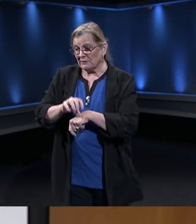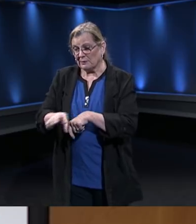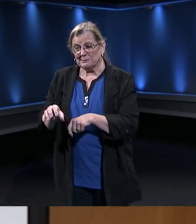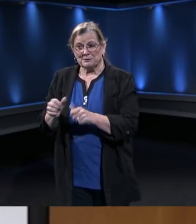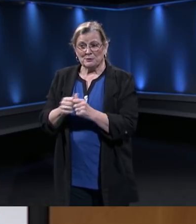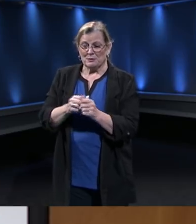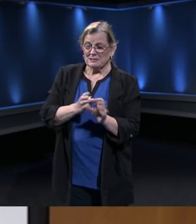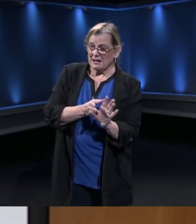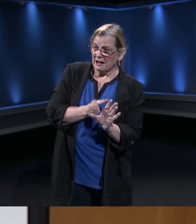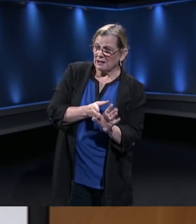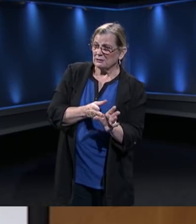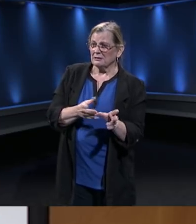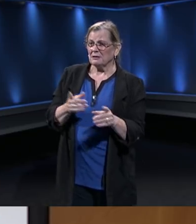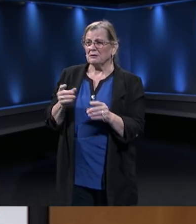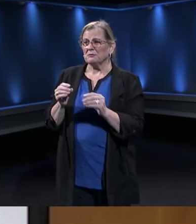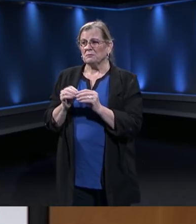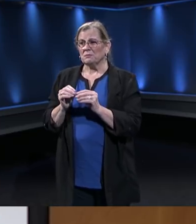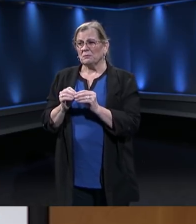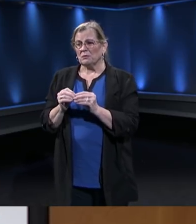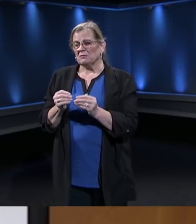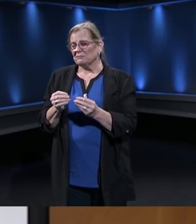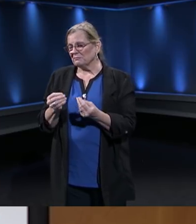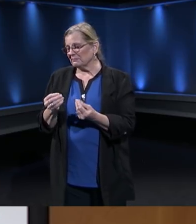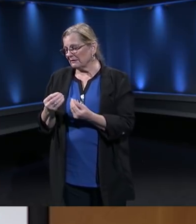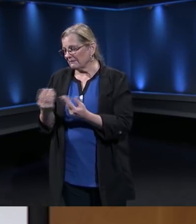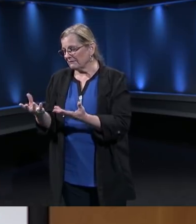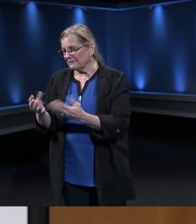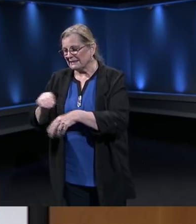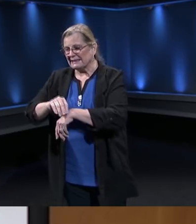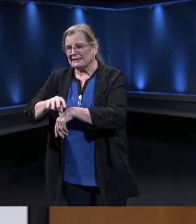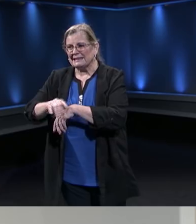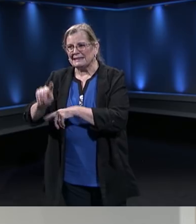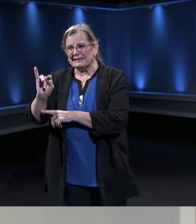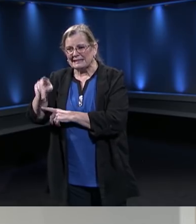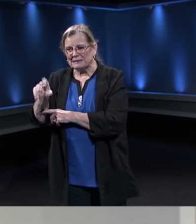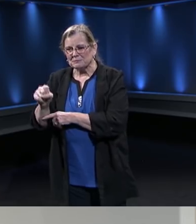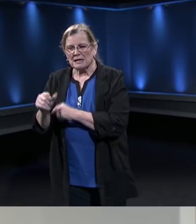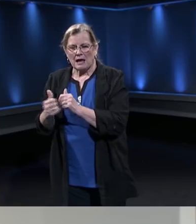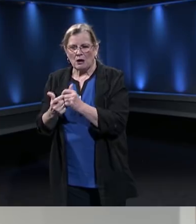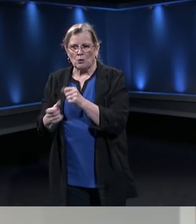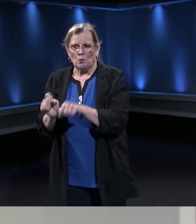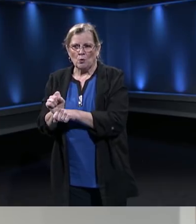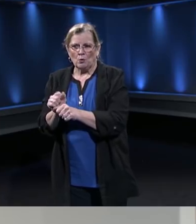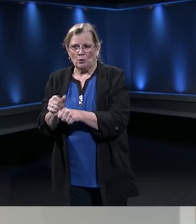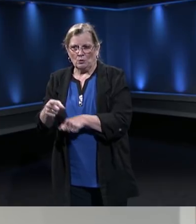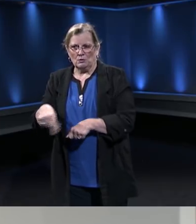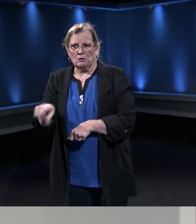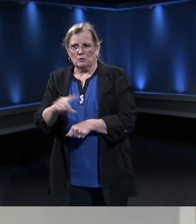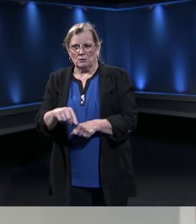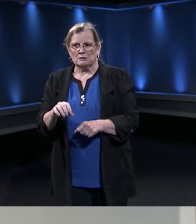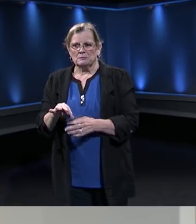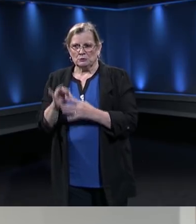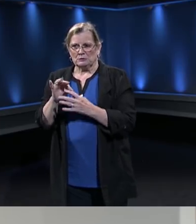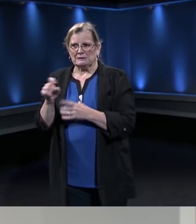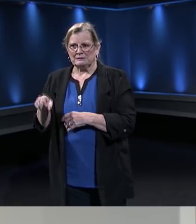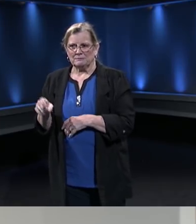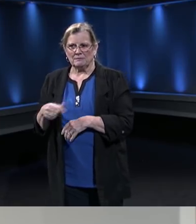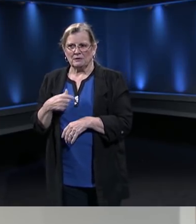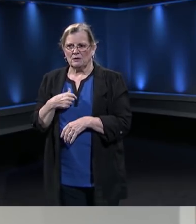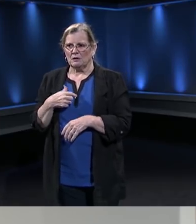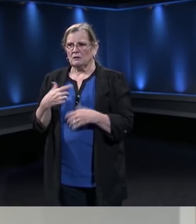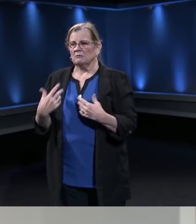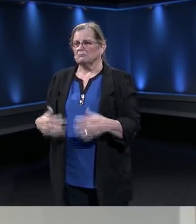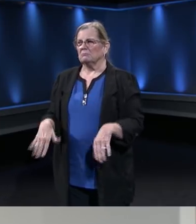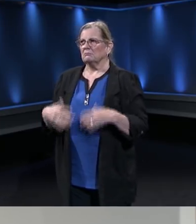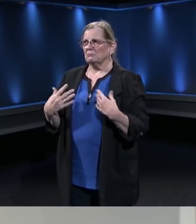some of those challenging behaviors at home. I also want you to know that we absolutely understand the